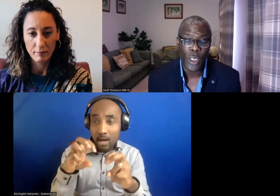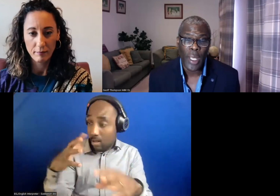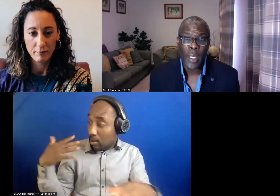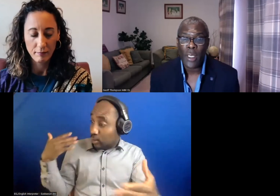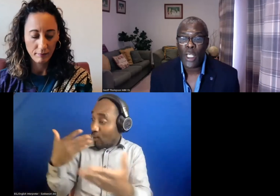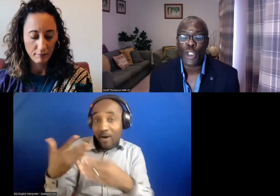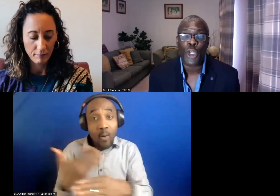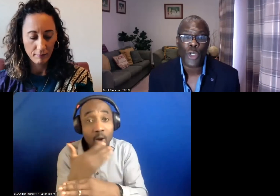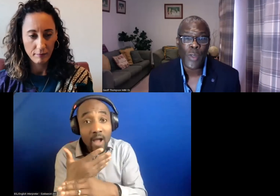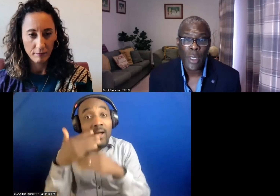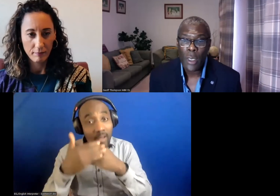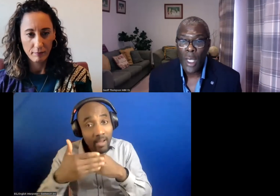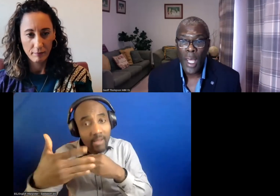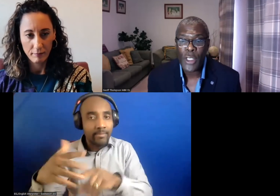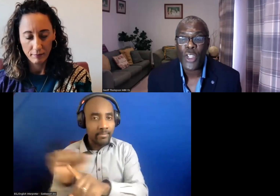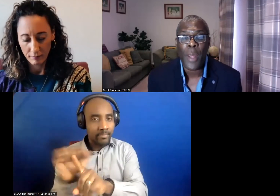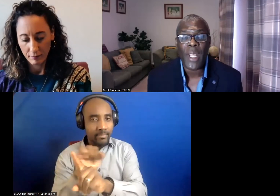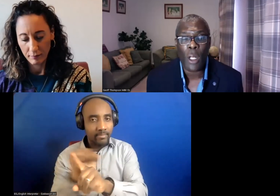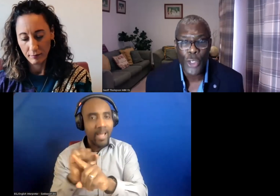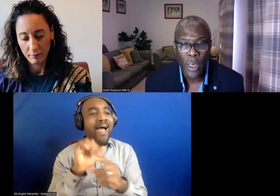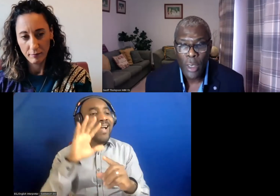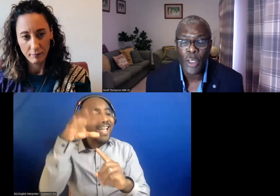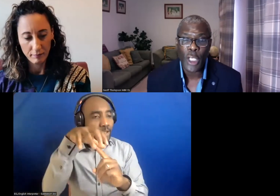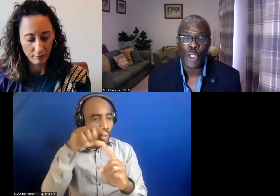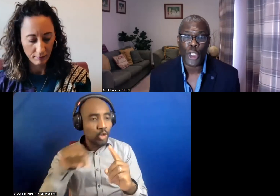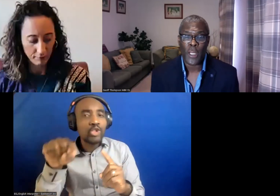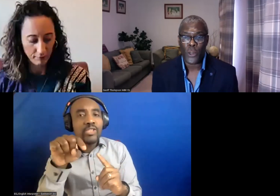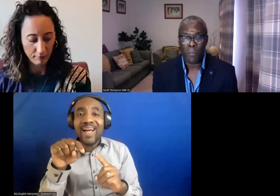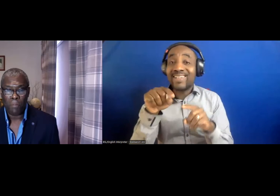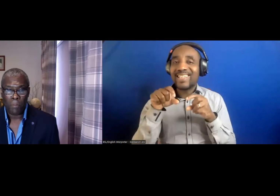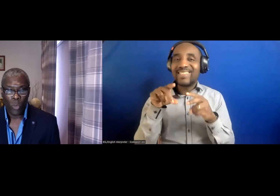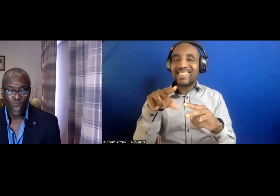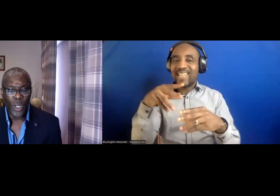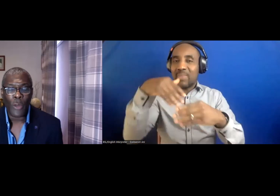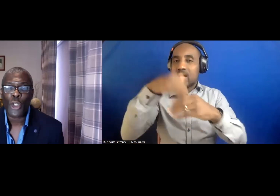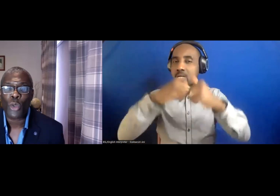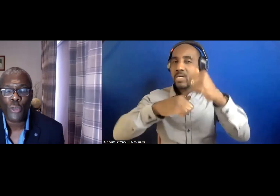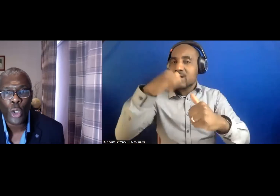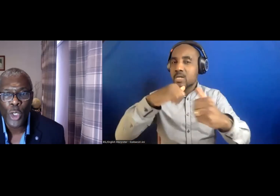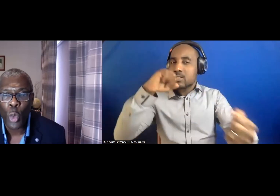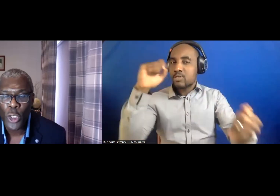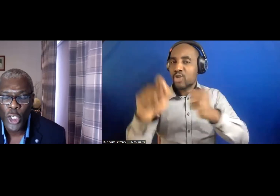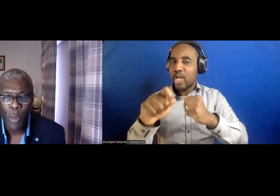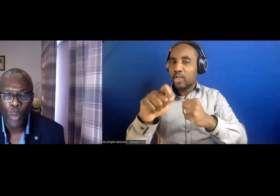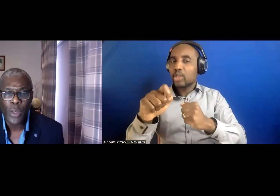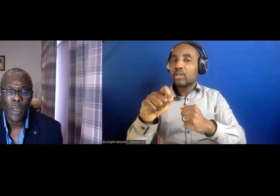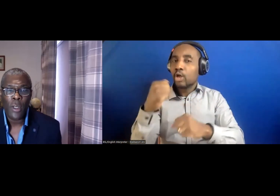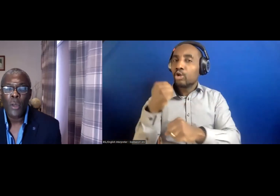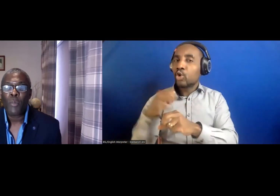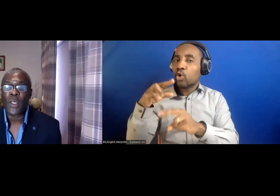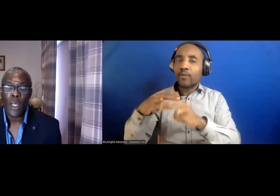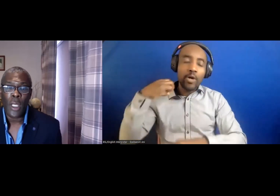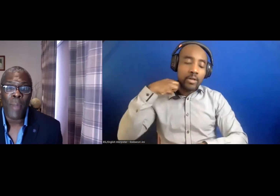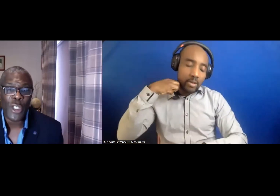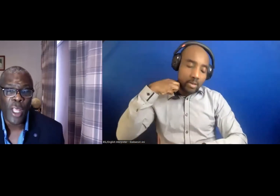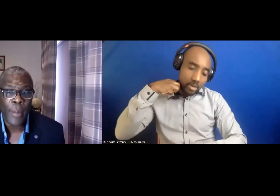importantly, the institutions and the systemic culture that needs to change. We know that George Floyd was a watershed moment,